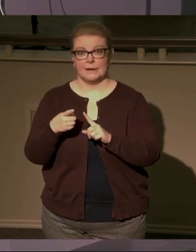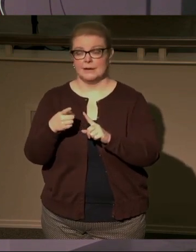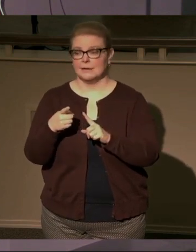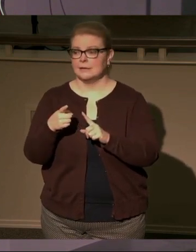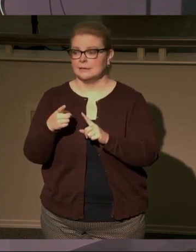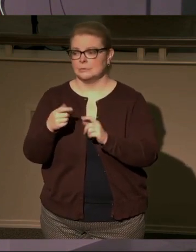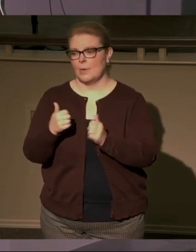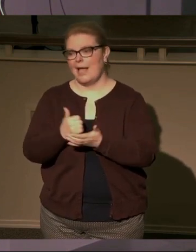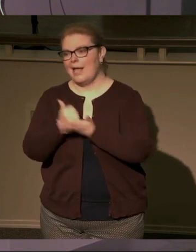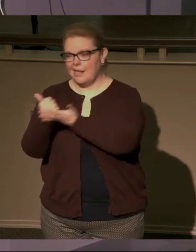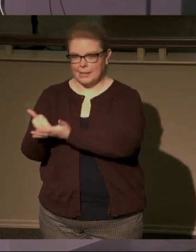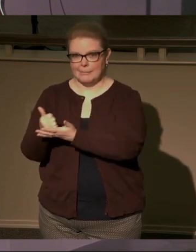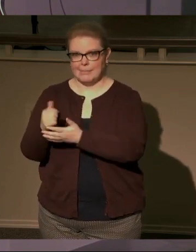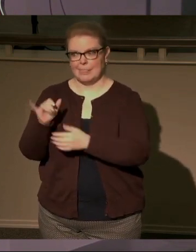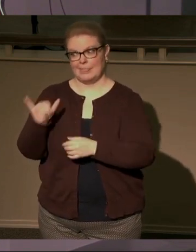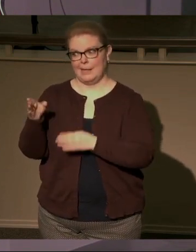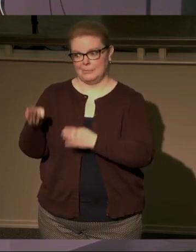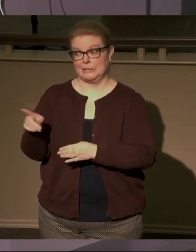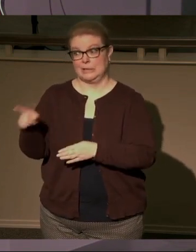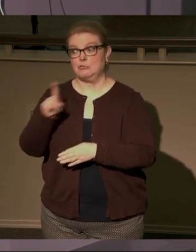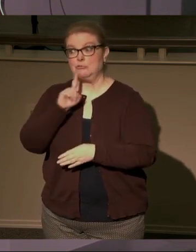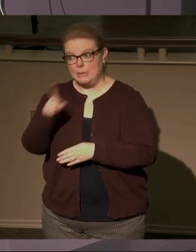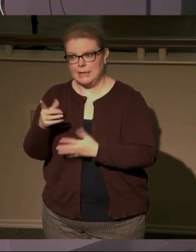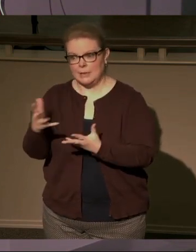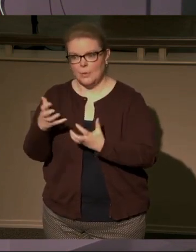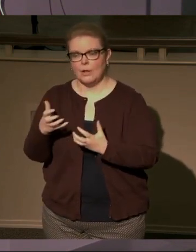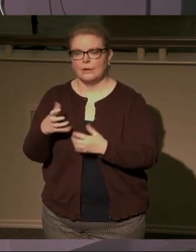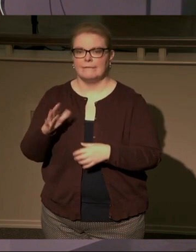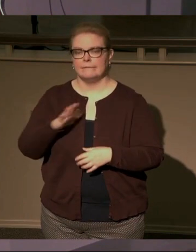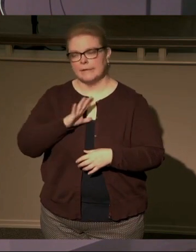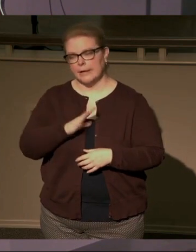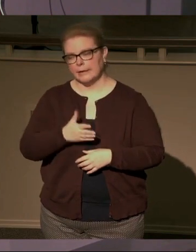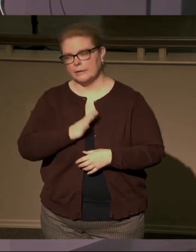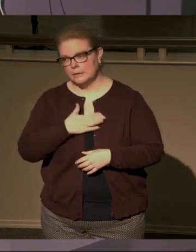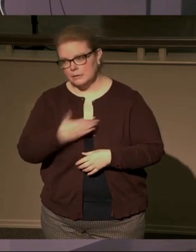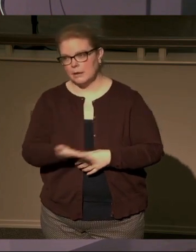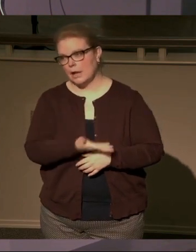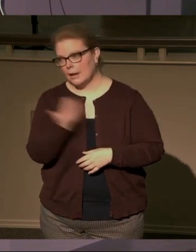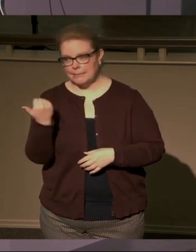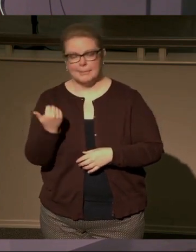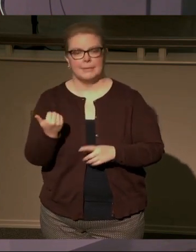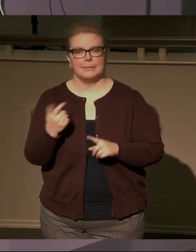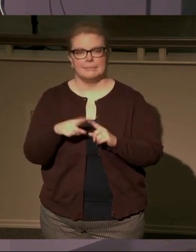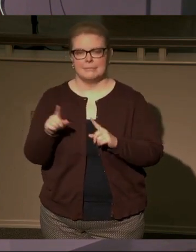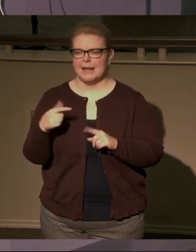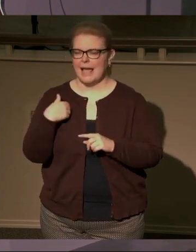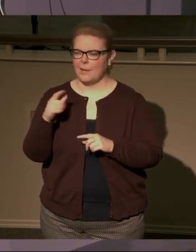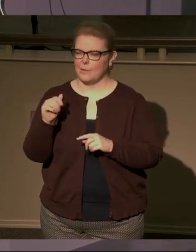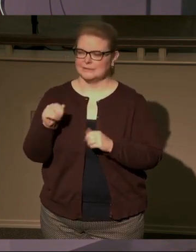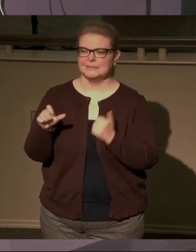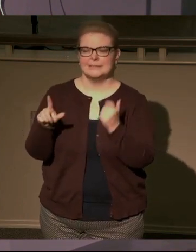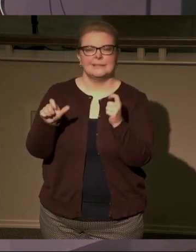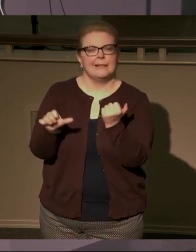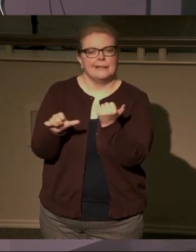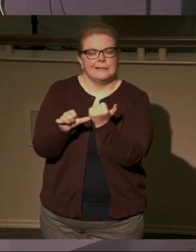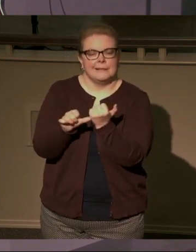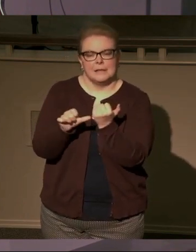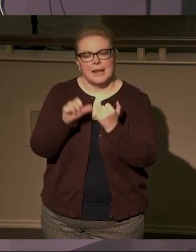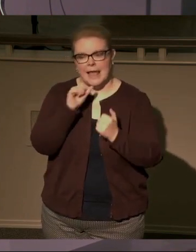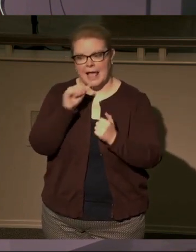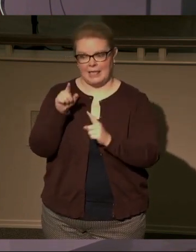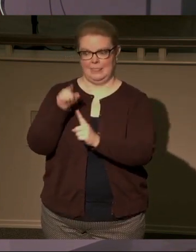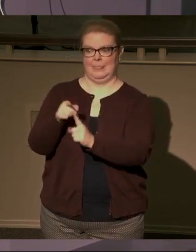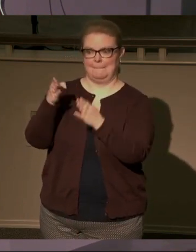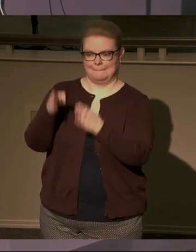force for the guy that they really wanted. So they're going to bring me on, but I was the wingman. I was never the man. You